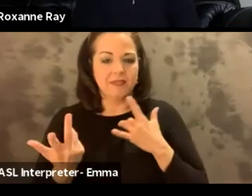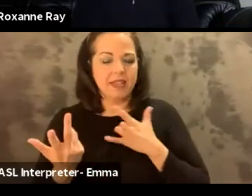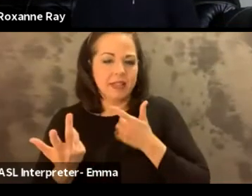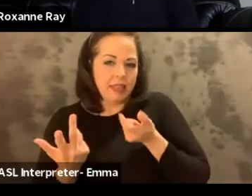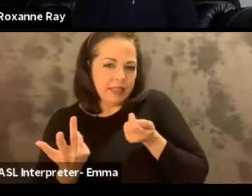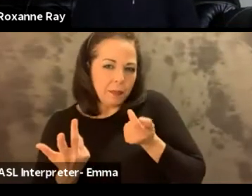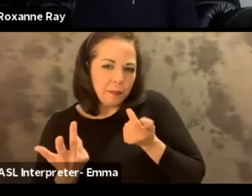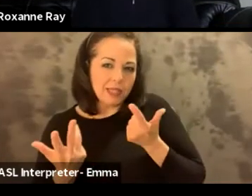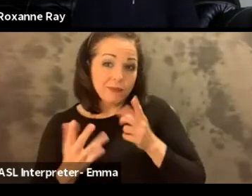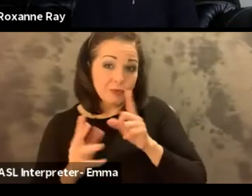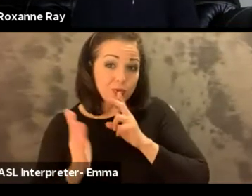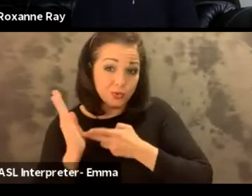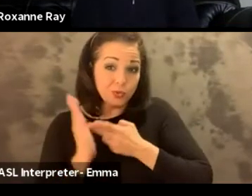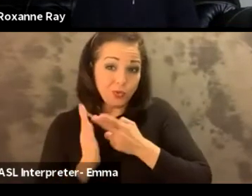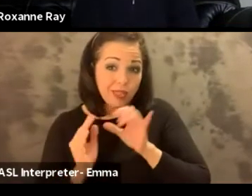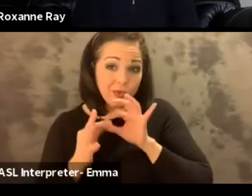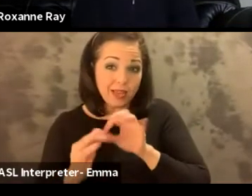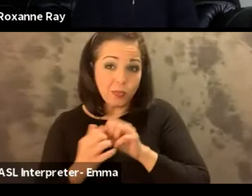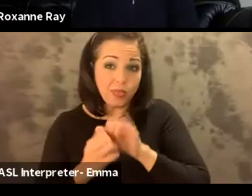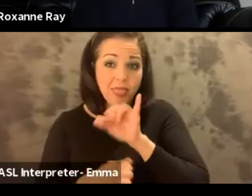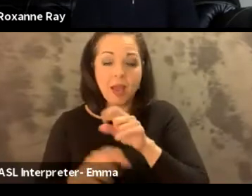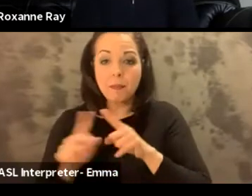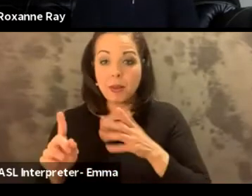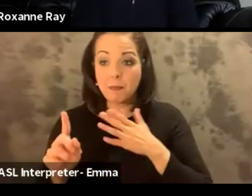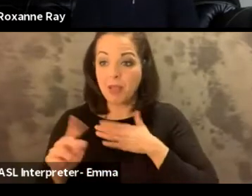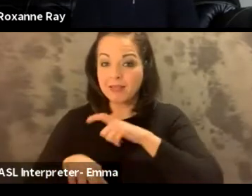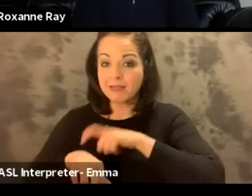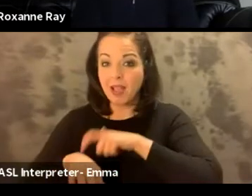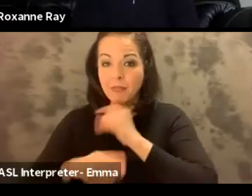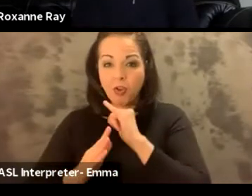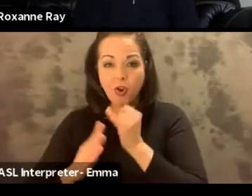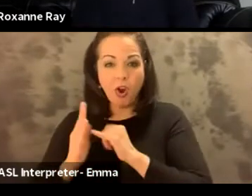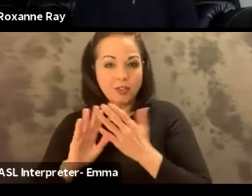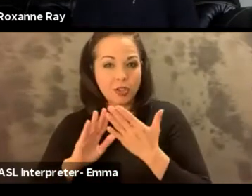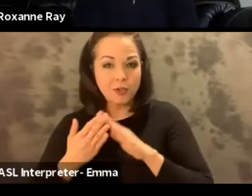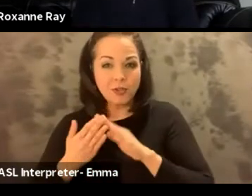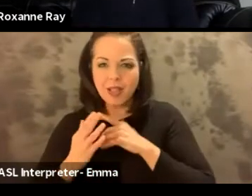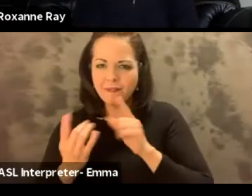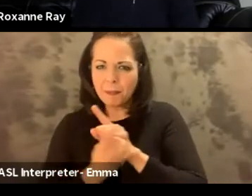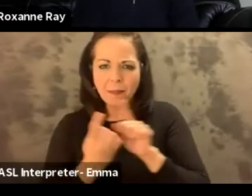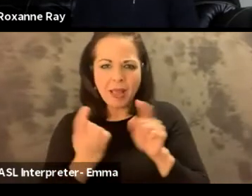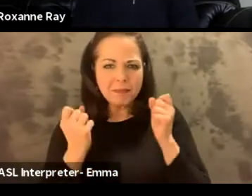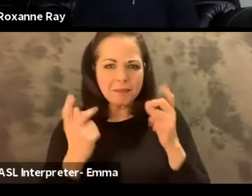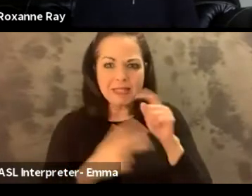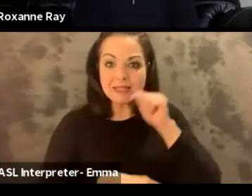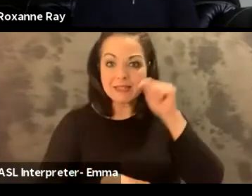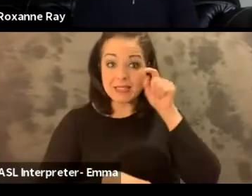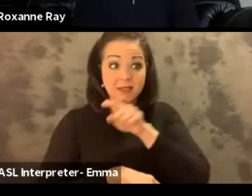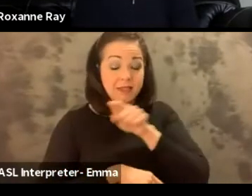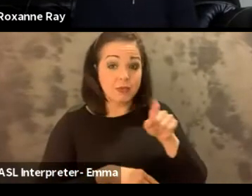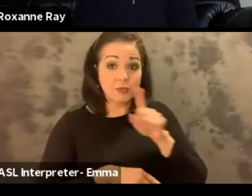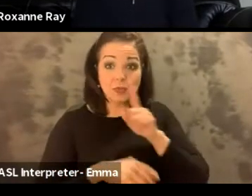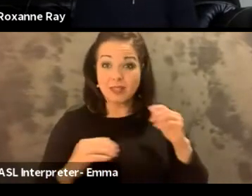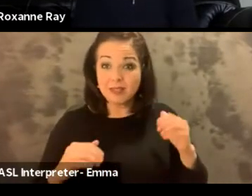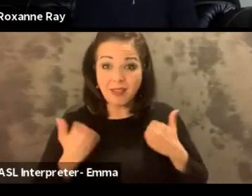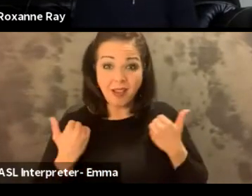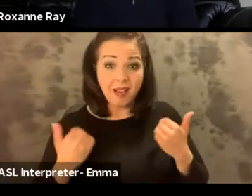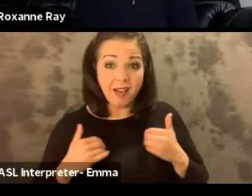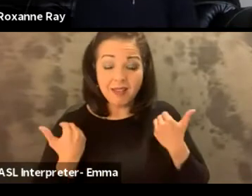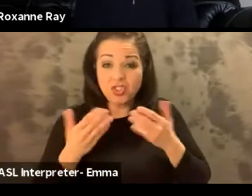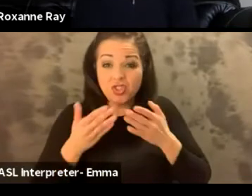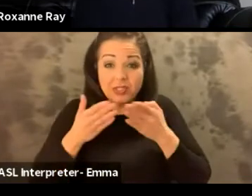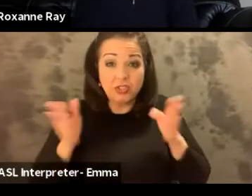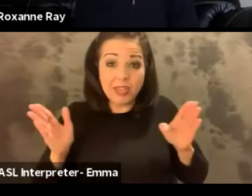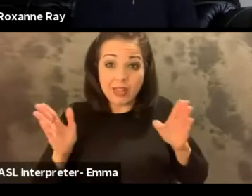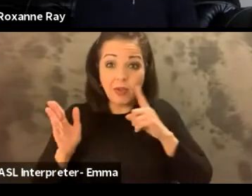that. But in my time in the arts community, I have met so many teenagers who are so incredibly young and just youth in general who are